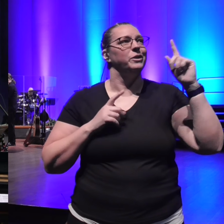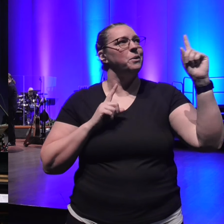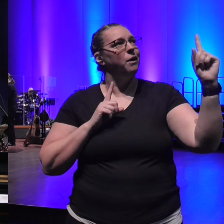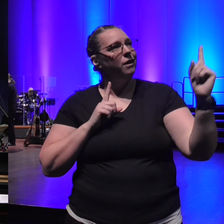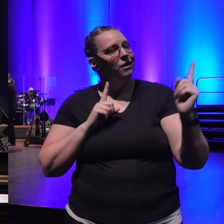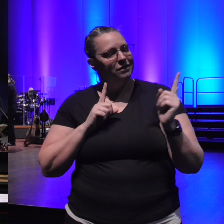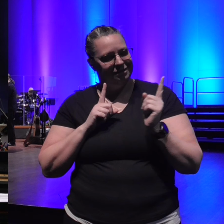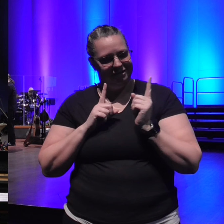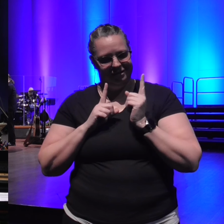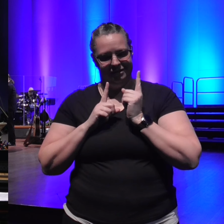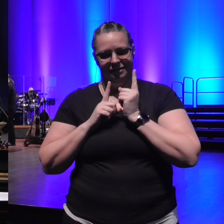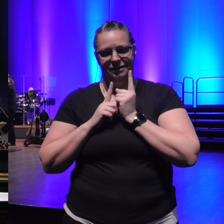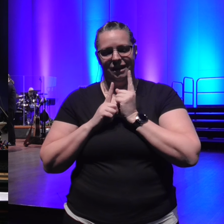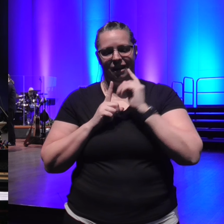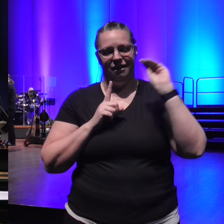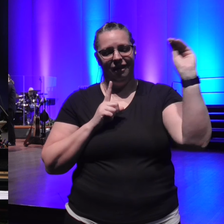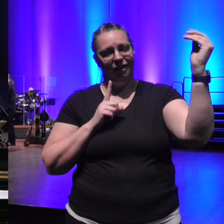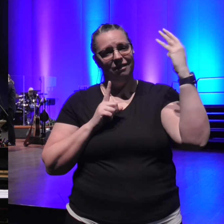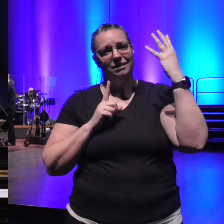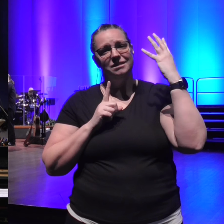Closer than the